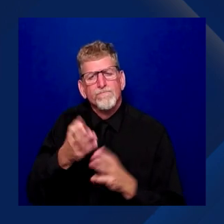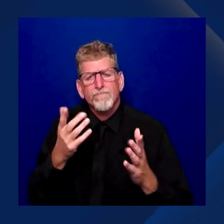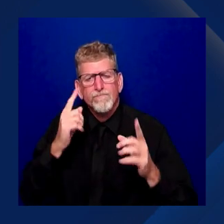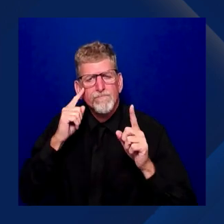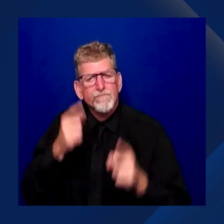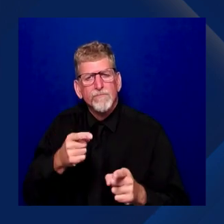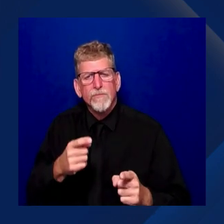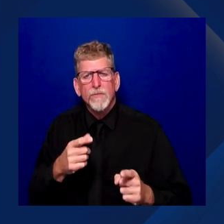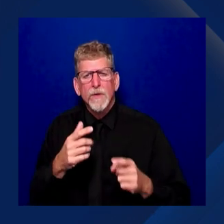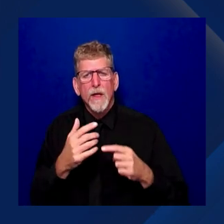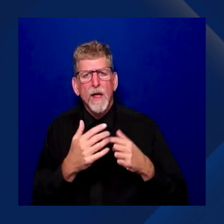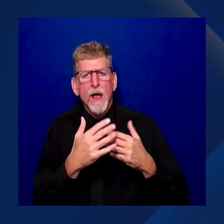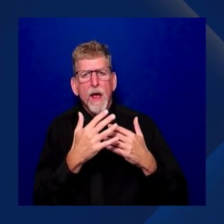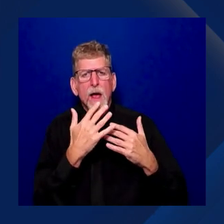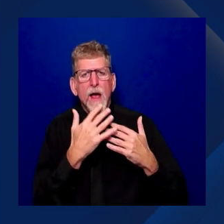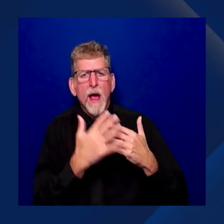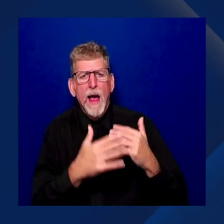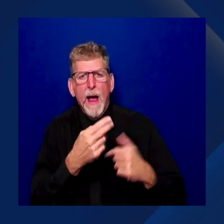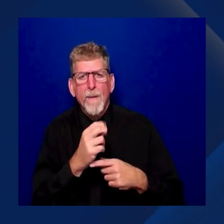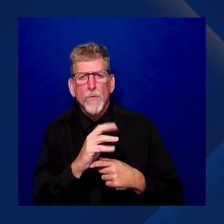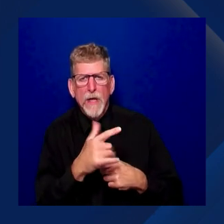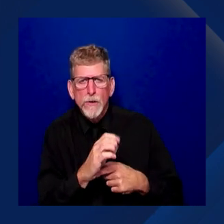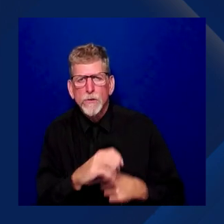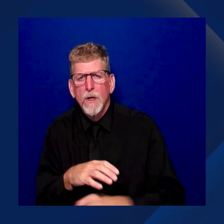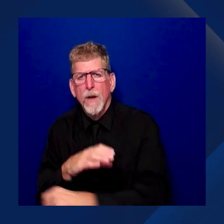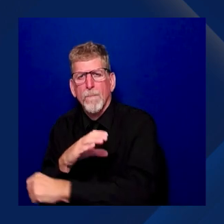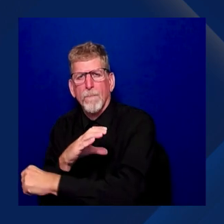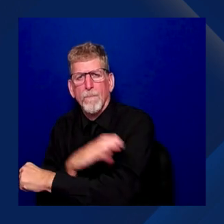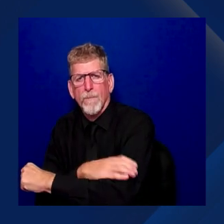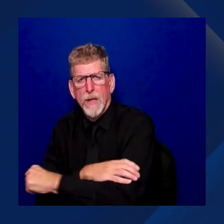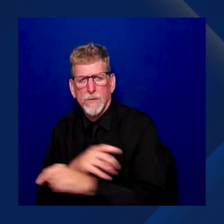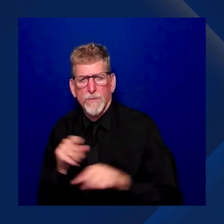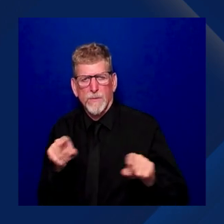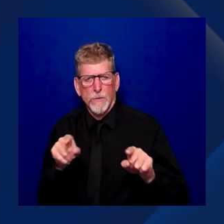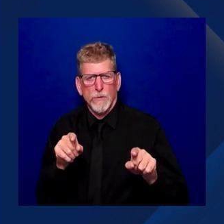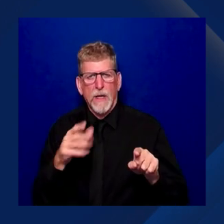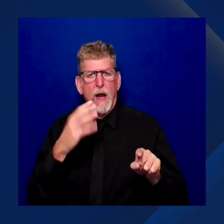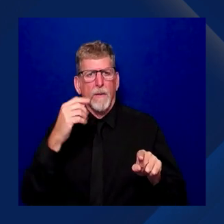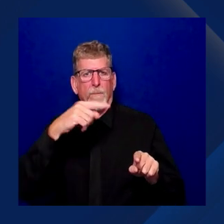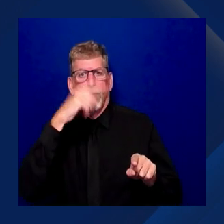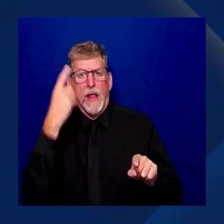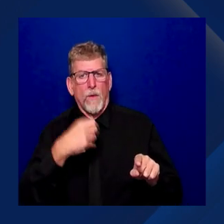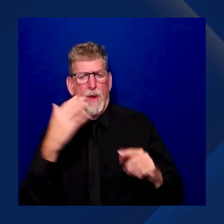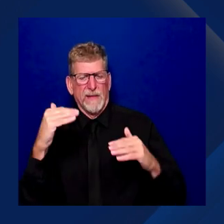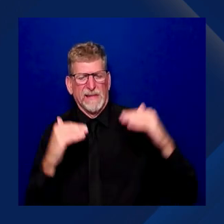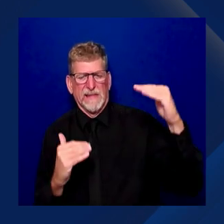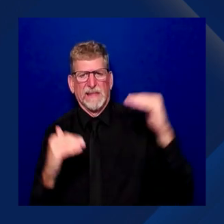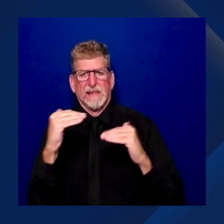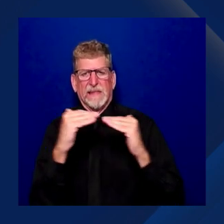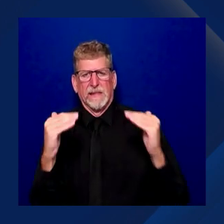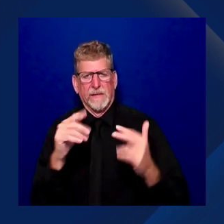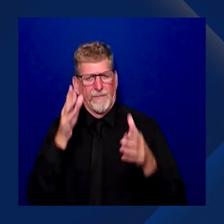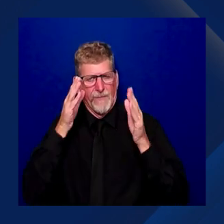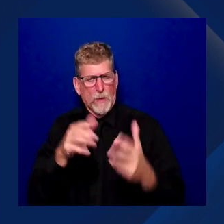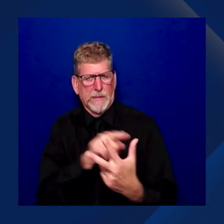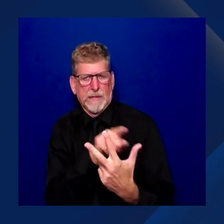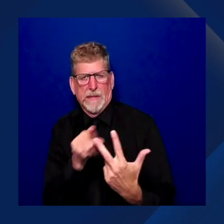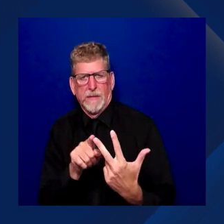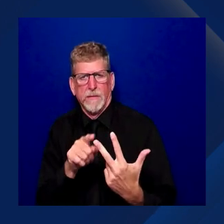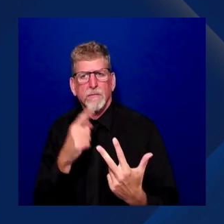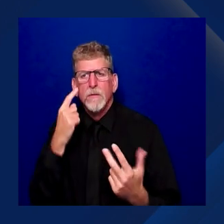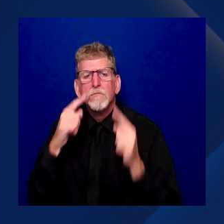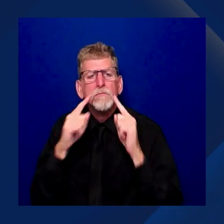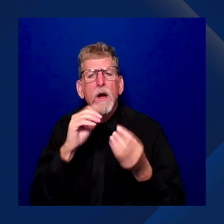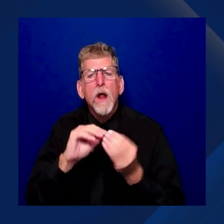as narrowing that Black-white disparity gap. We've heard a lot of data today about the Black-white disparity gap,